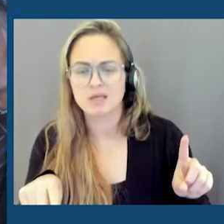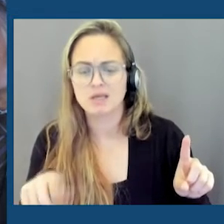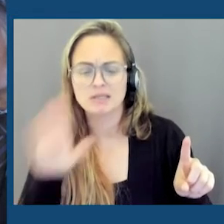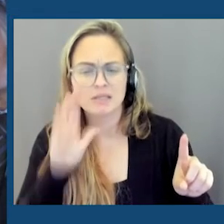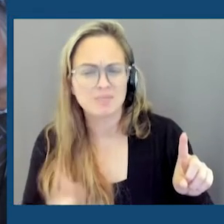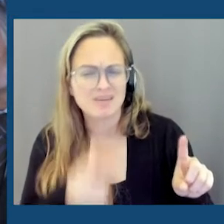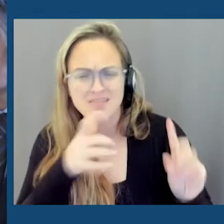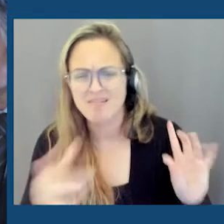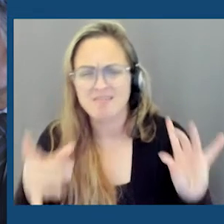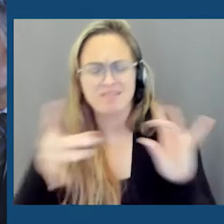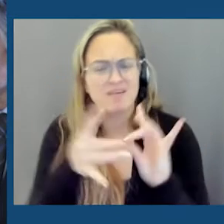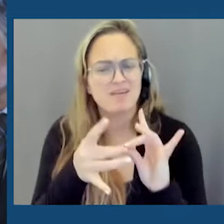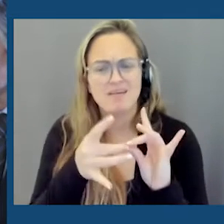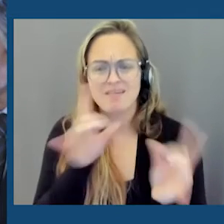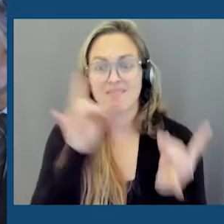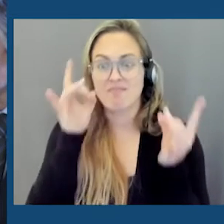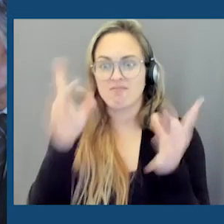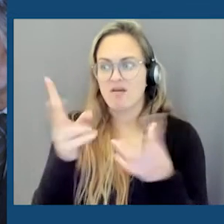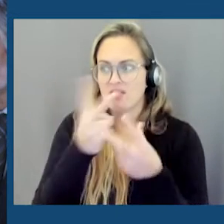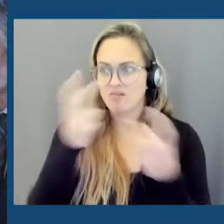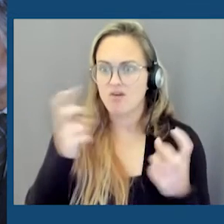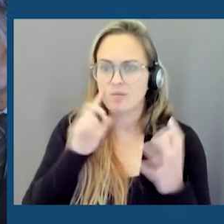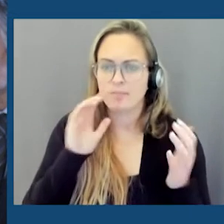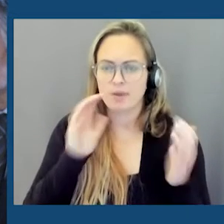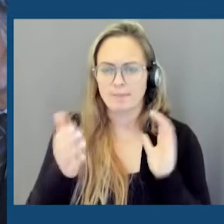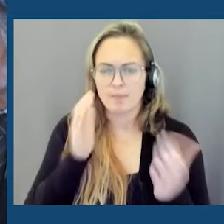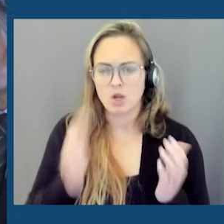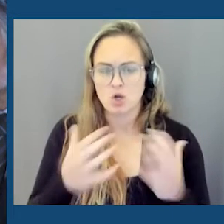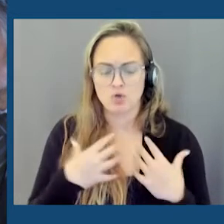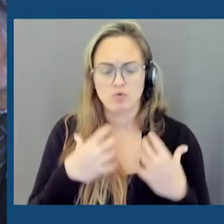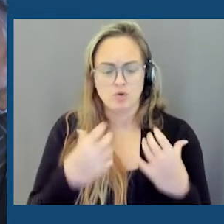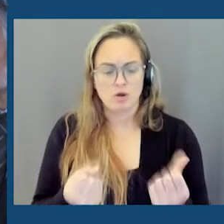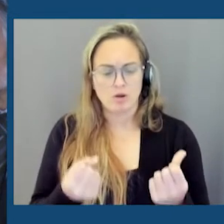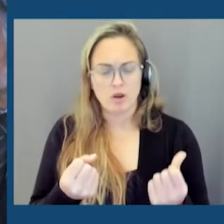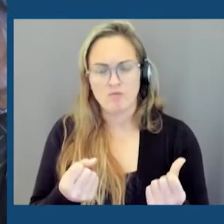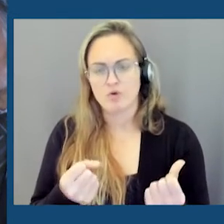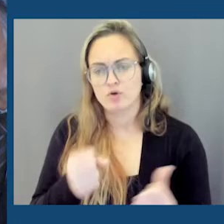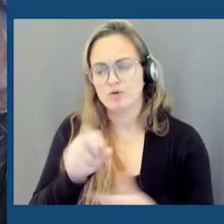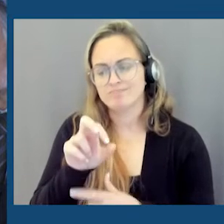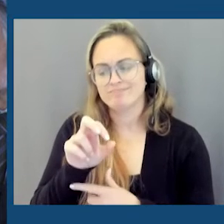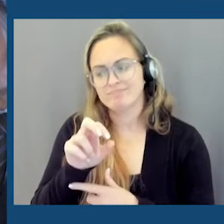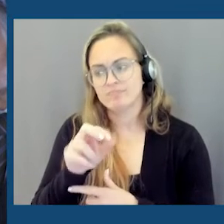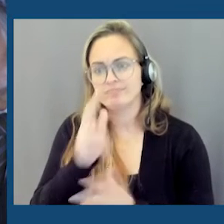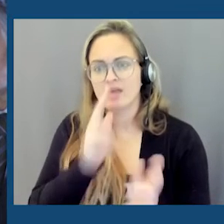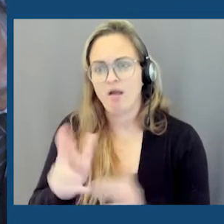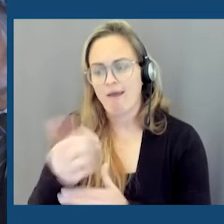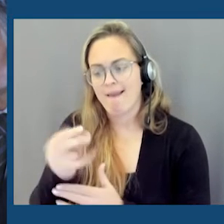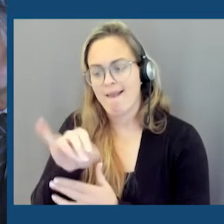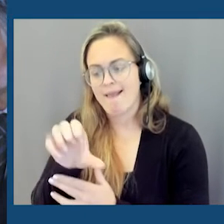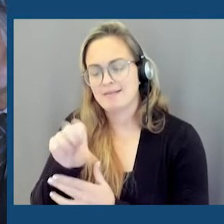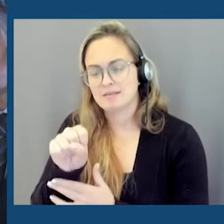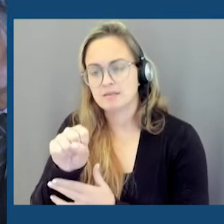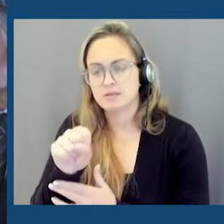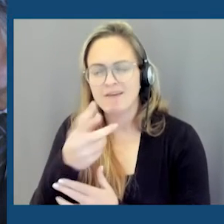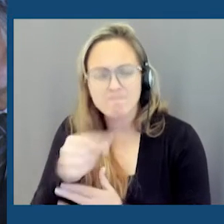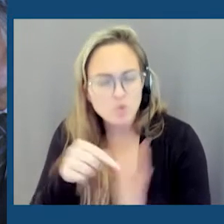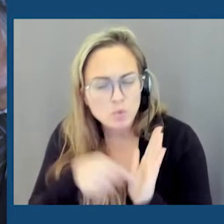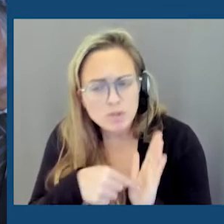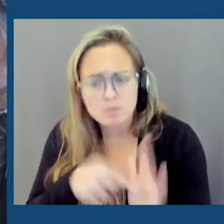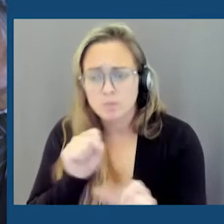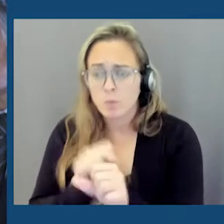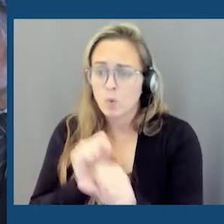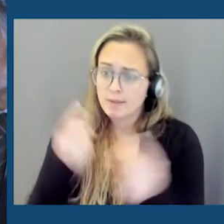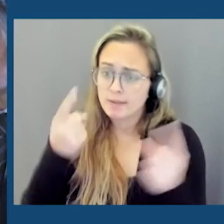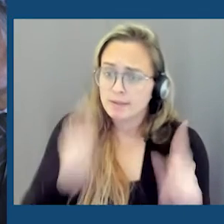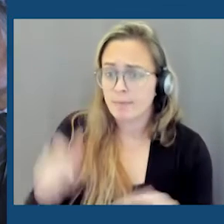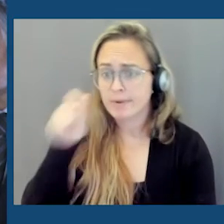unconnected violent crimes across the region by comparing recovered shell casings. These are only a few examples of the work that happens